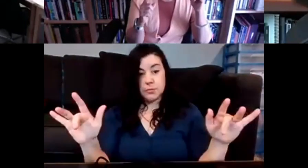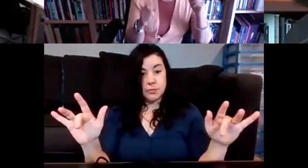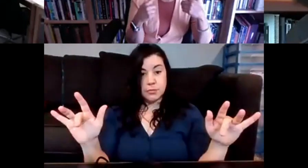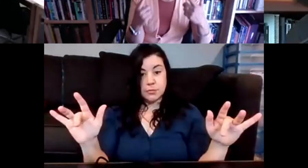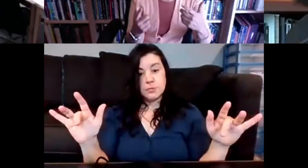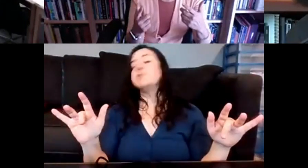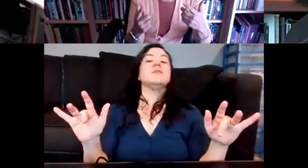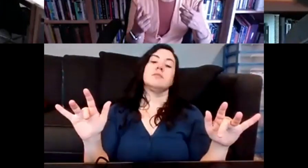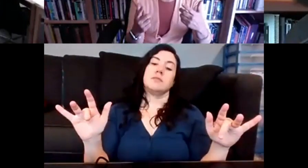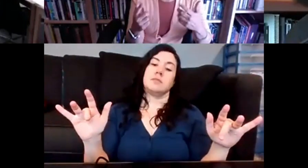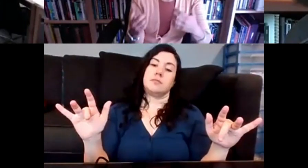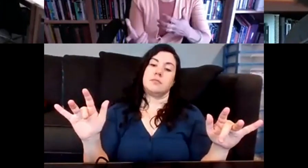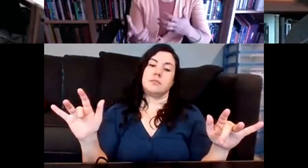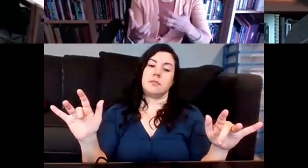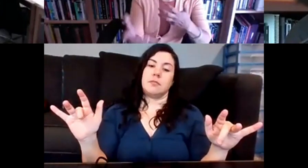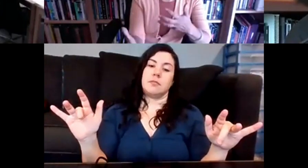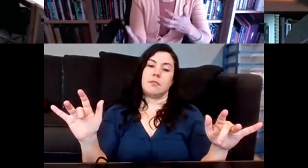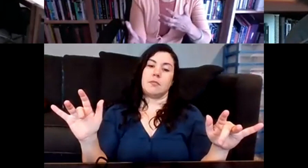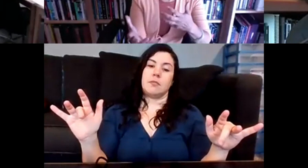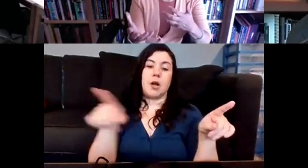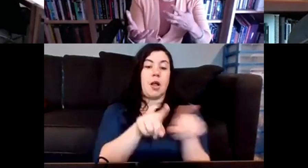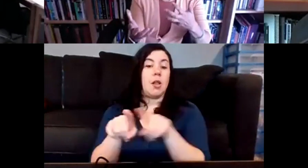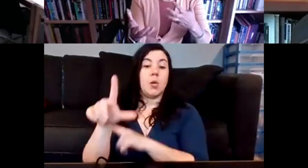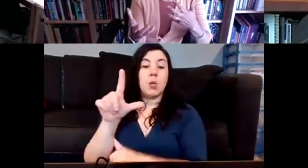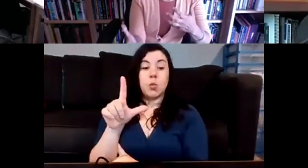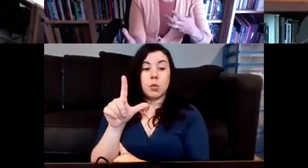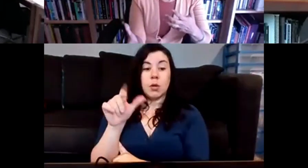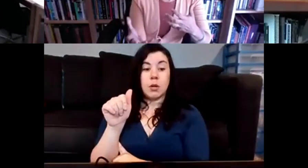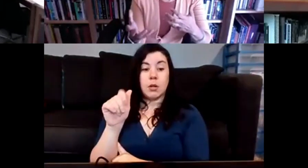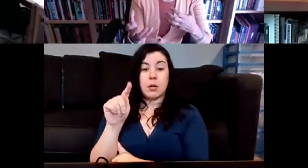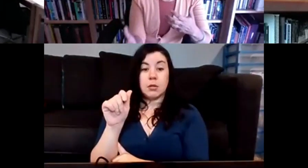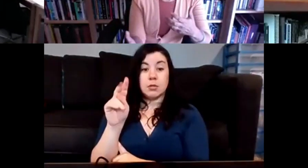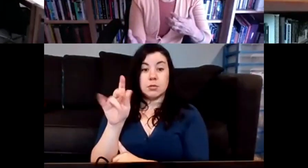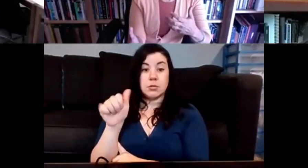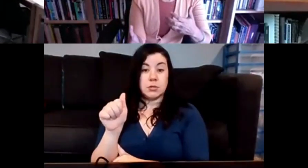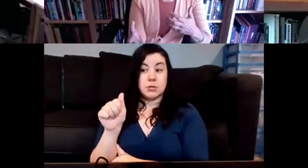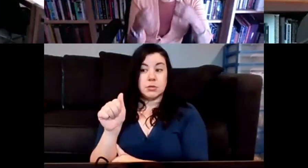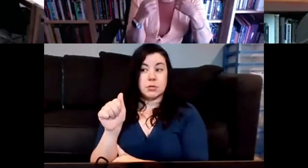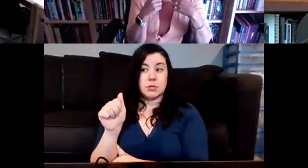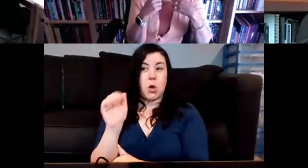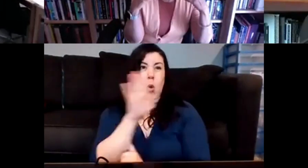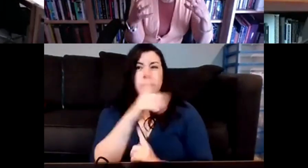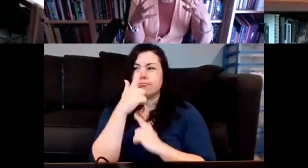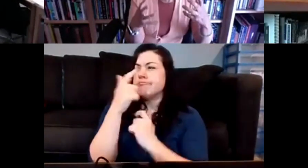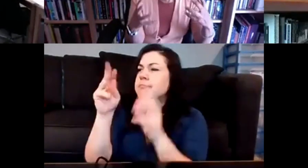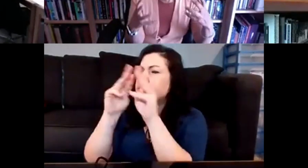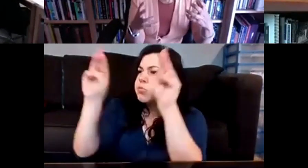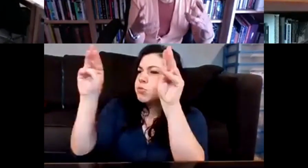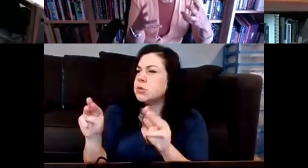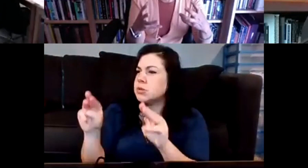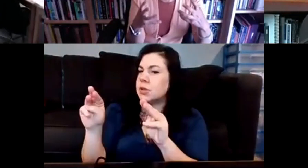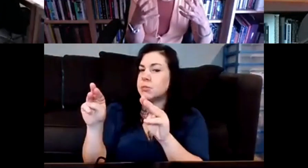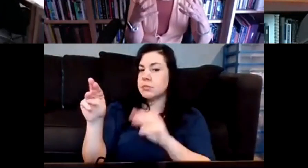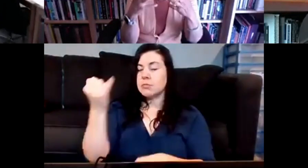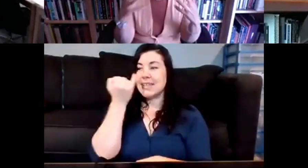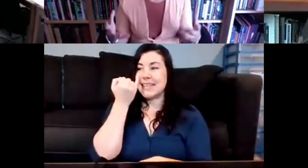and this takes me to LaTanya's ongoing interest in the museum space. Even if you see a portrait